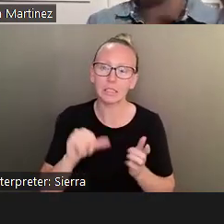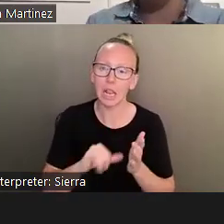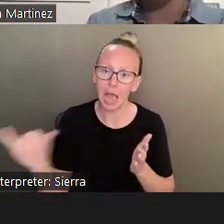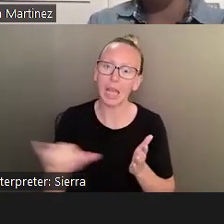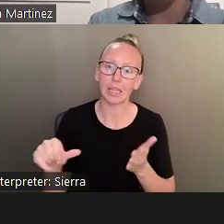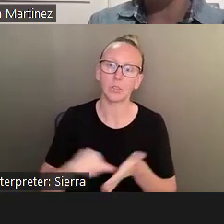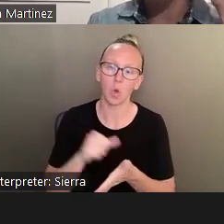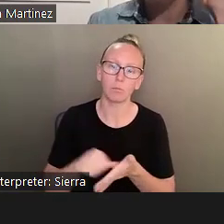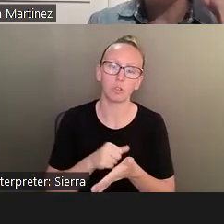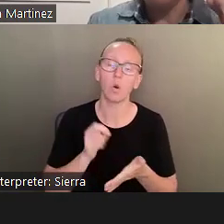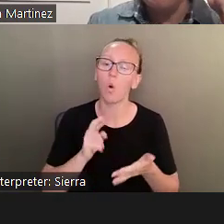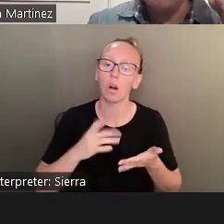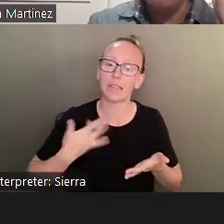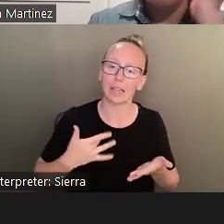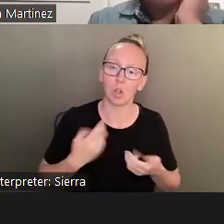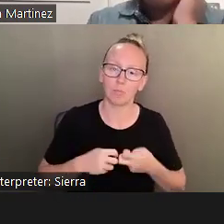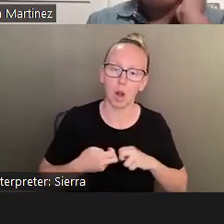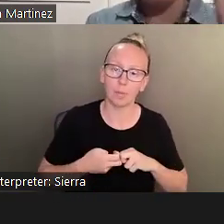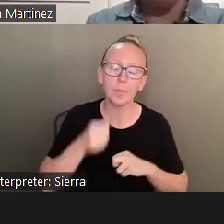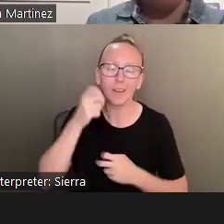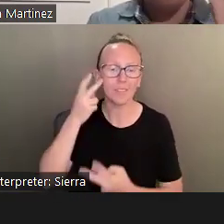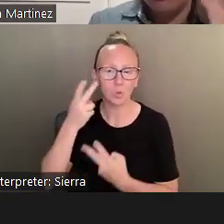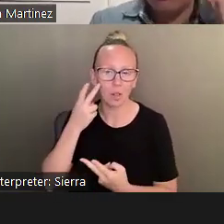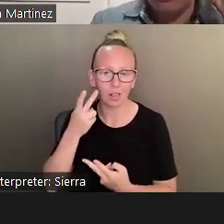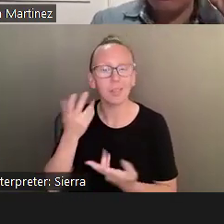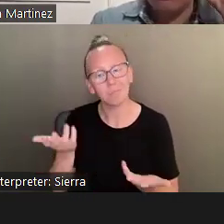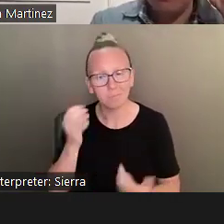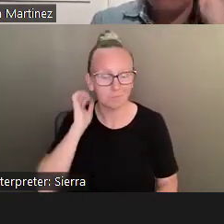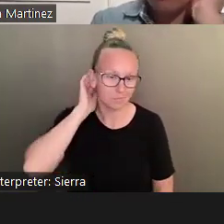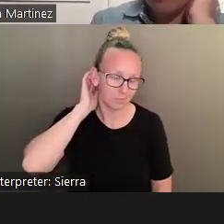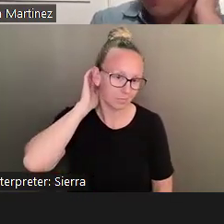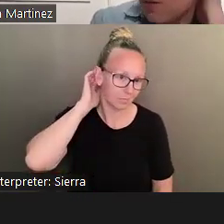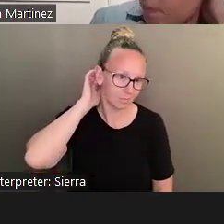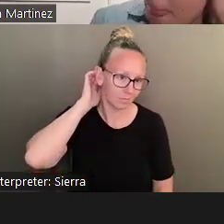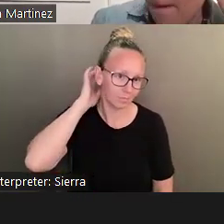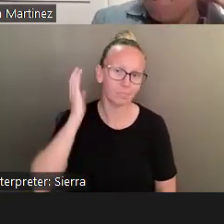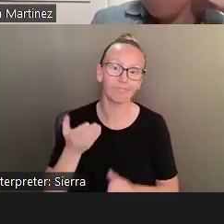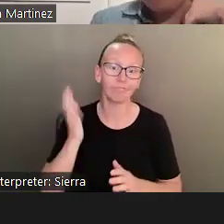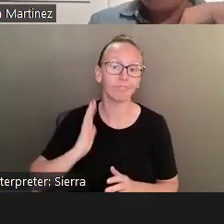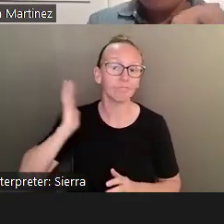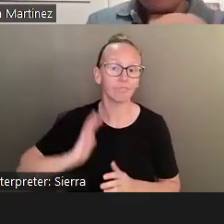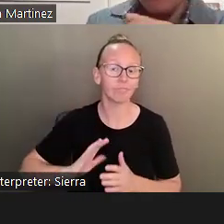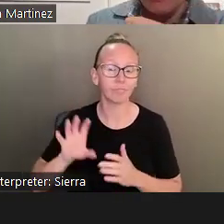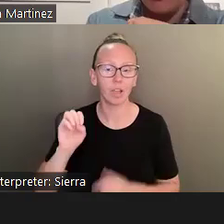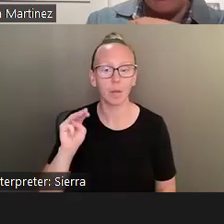so than a visual problem. So these are some more of those early embossed drawings.